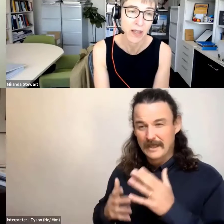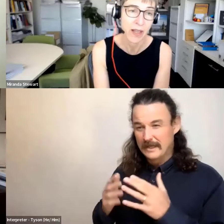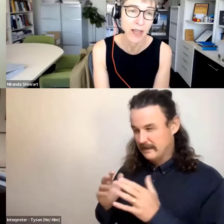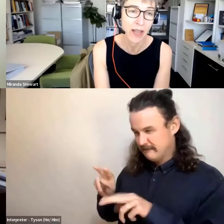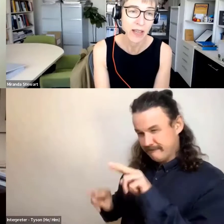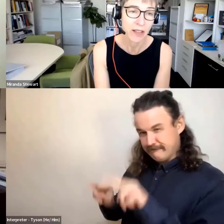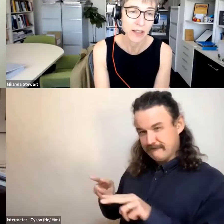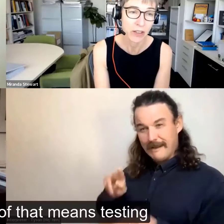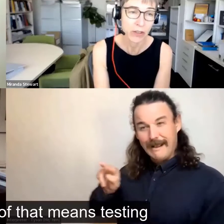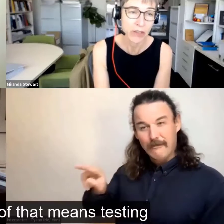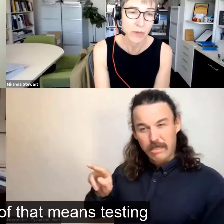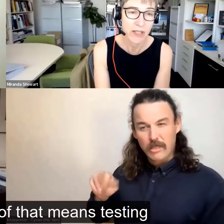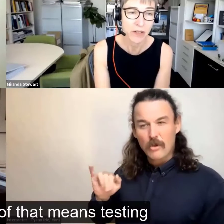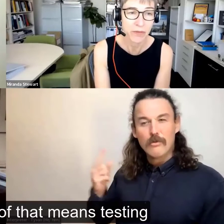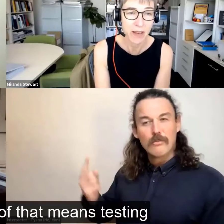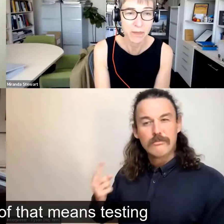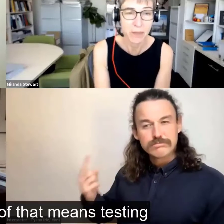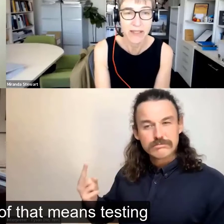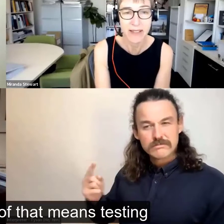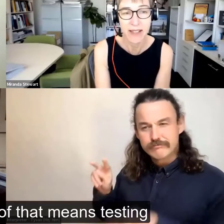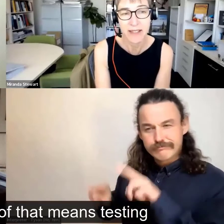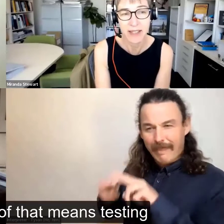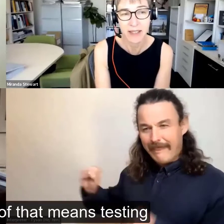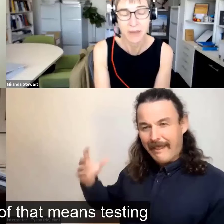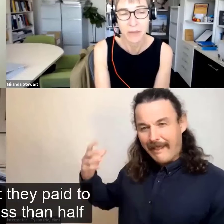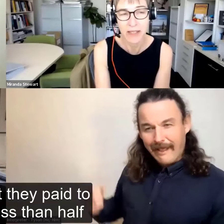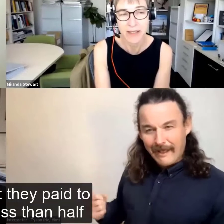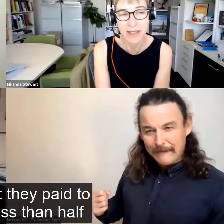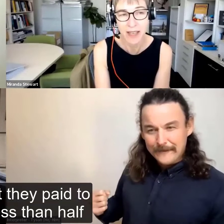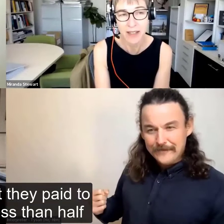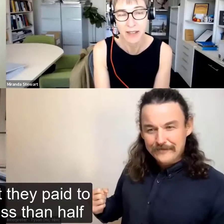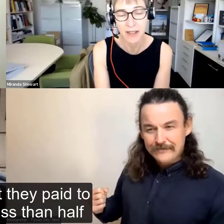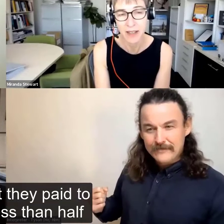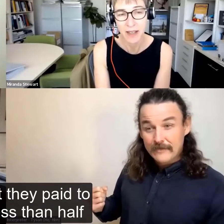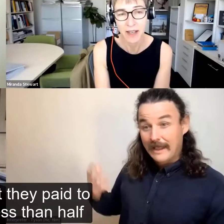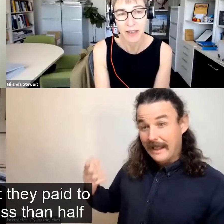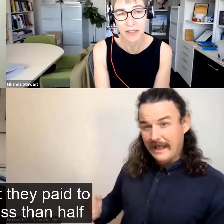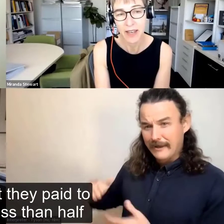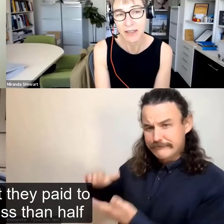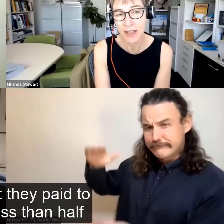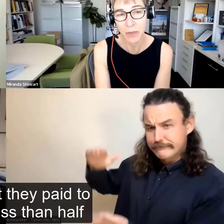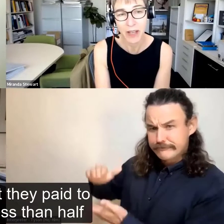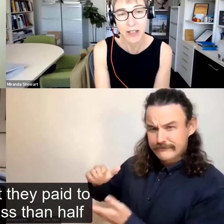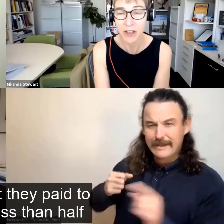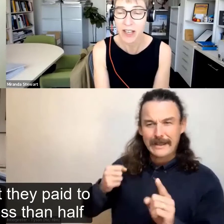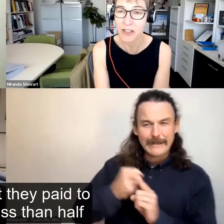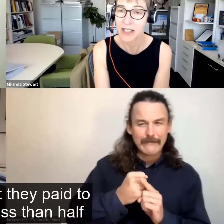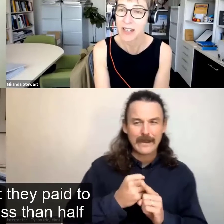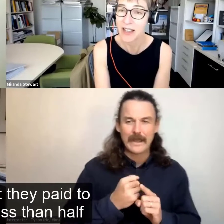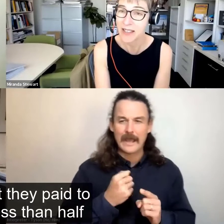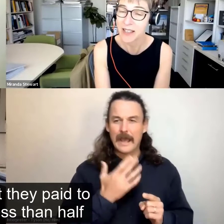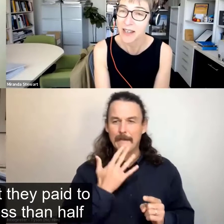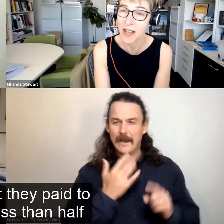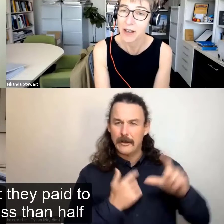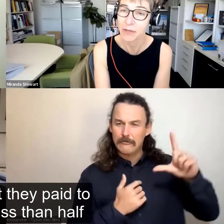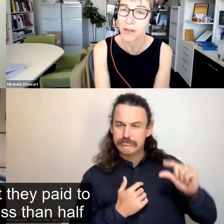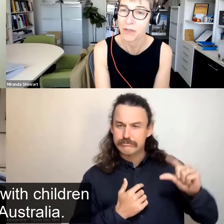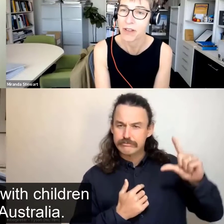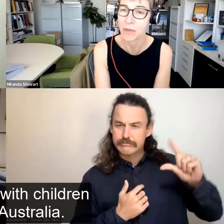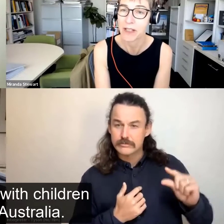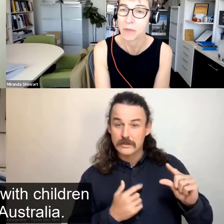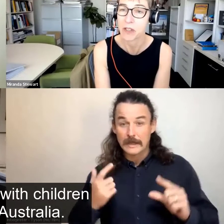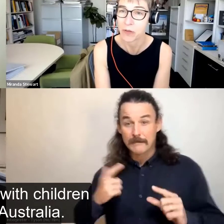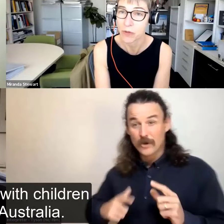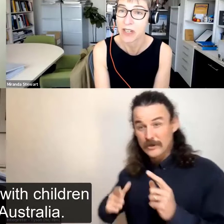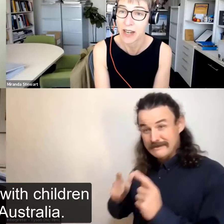income. The consequence of that means testing means that they're paid to actually less than half